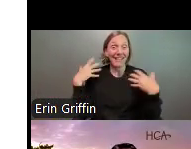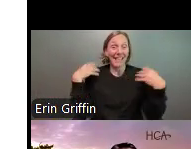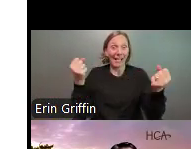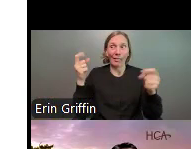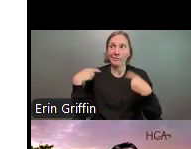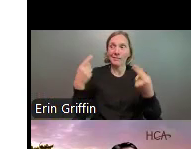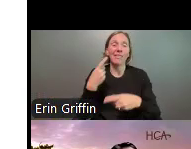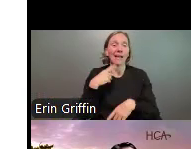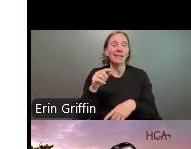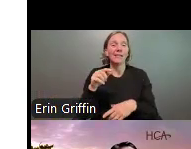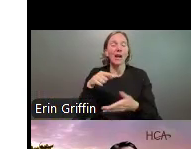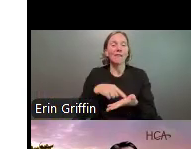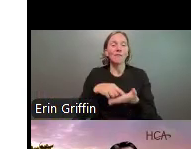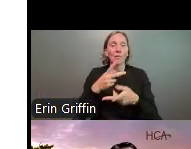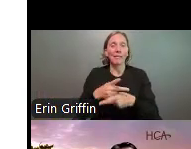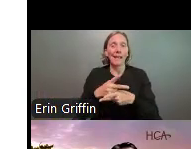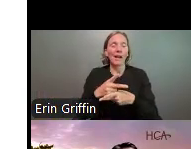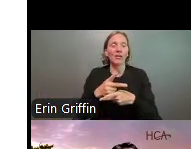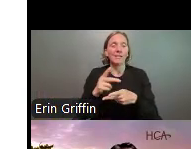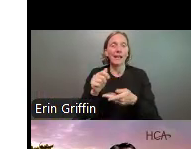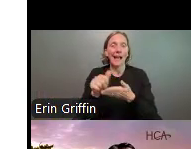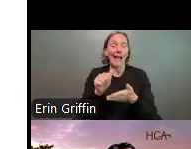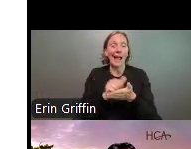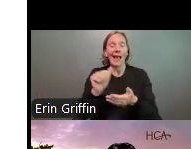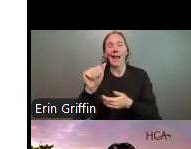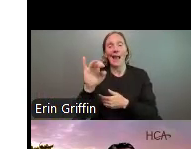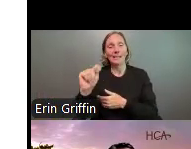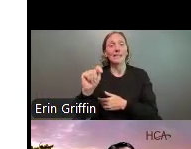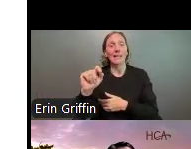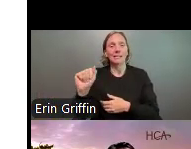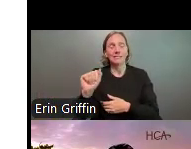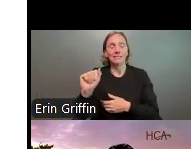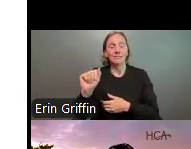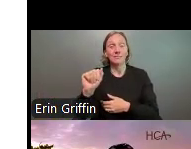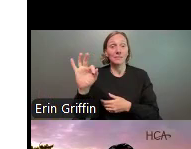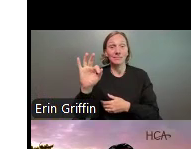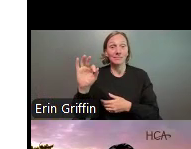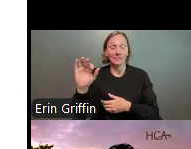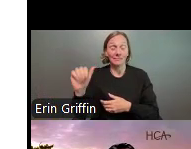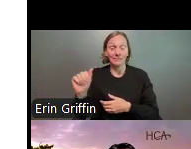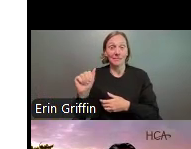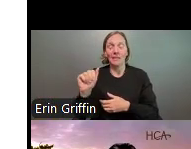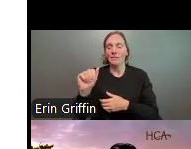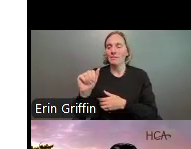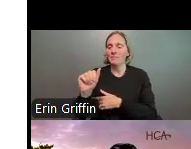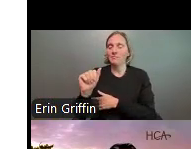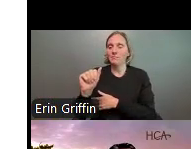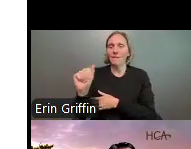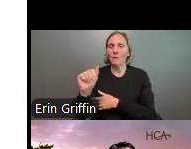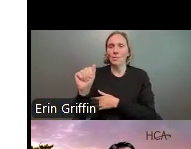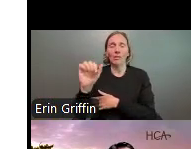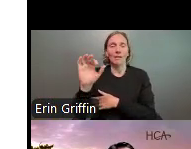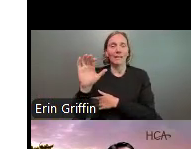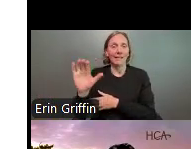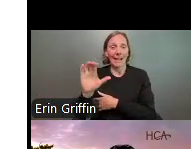Act, Healthcare Authority has been serving immigrants through Washington Health Plan Finder and our Washington Connection application systems.